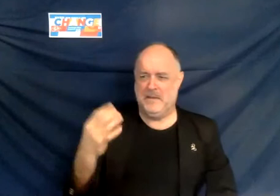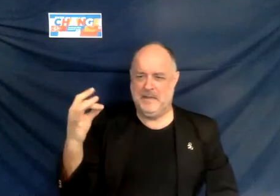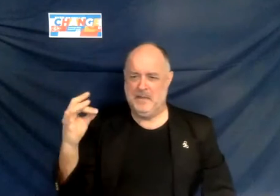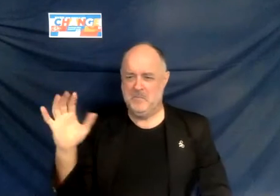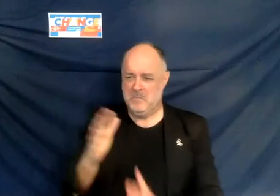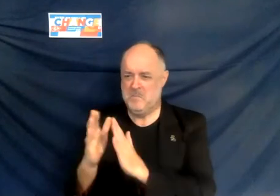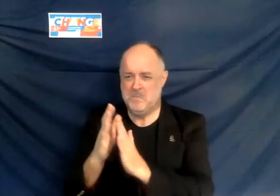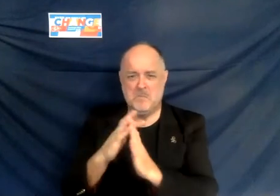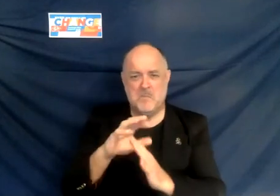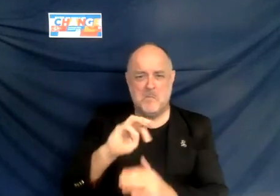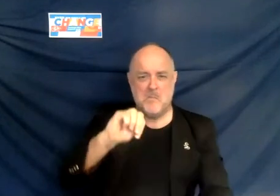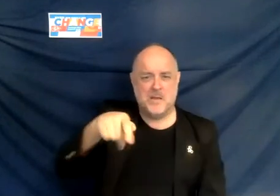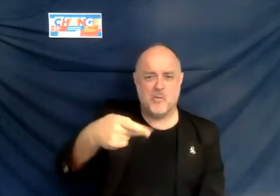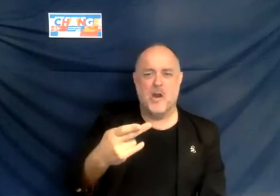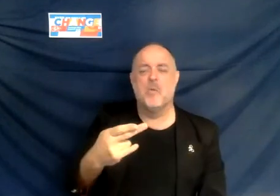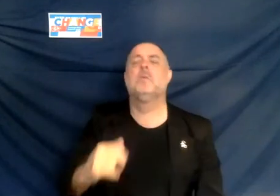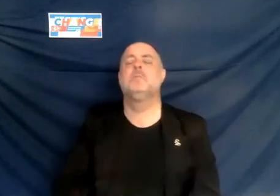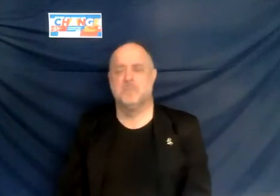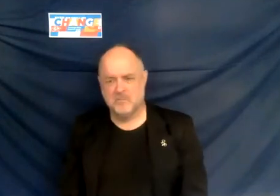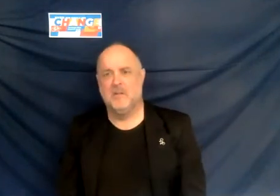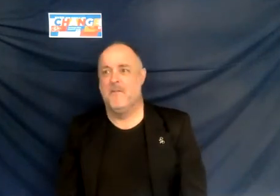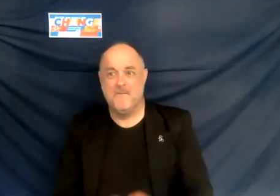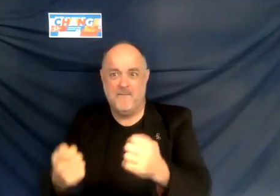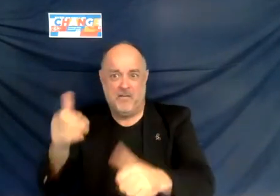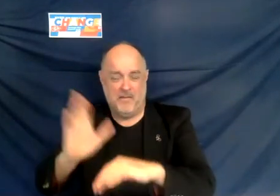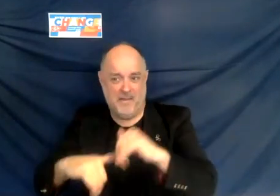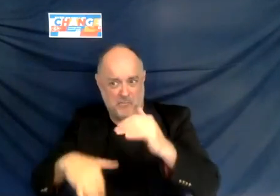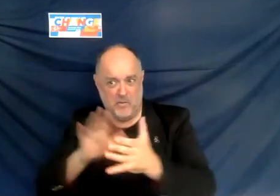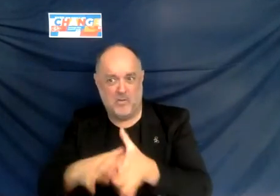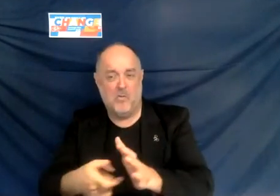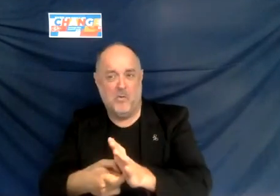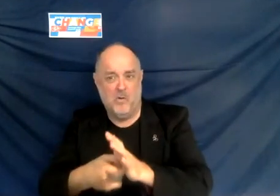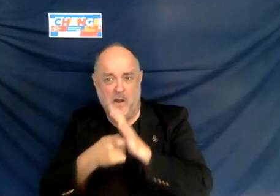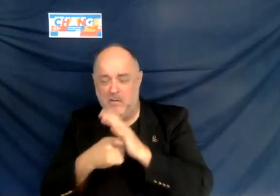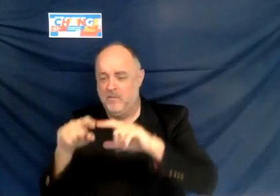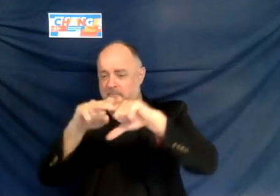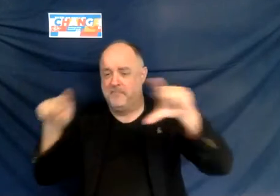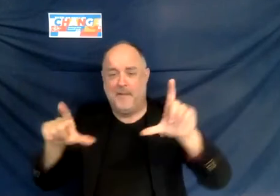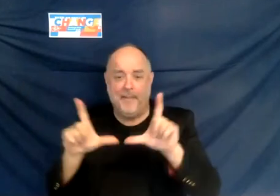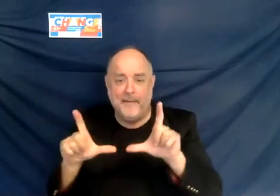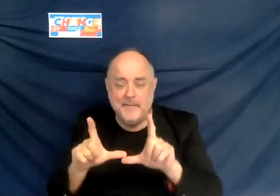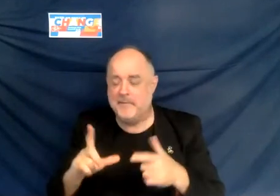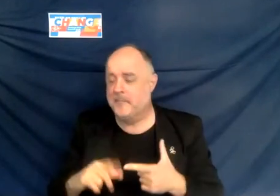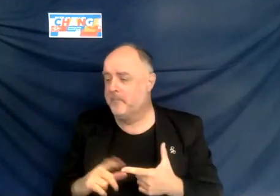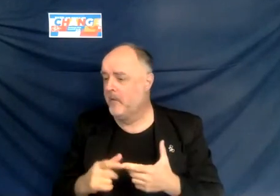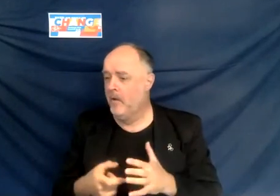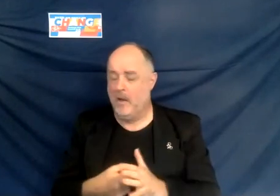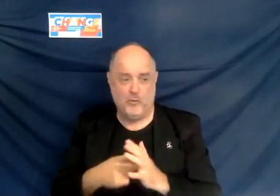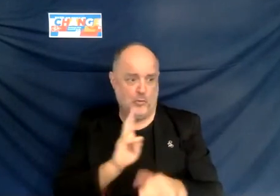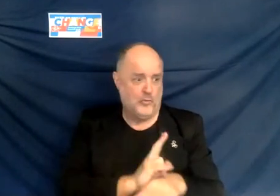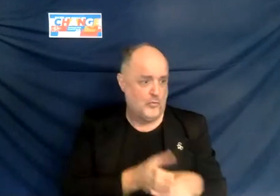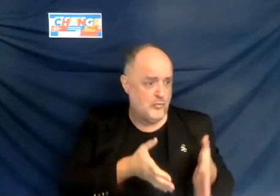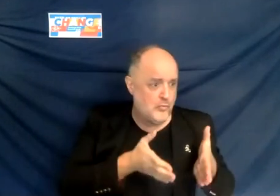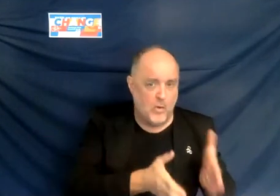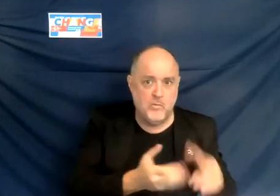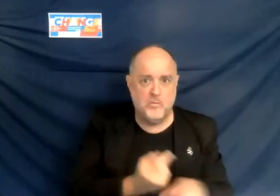Yeah. And then anything faster than that has to have a plate on it. Then they have to use the road space.